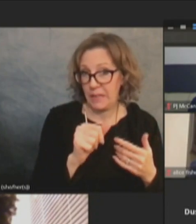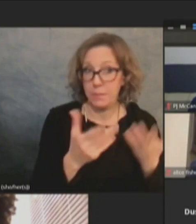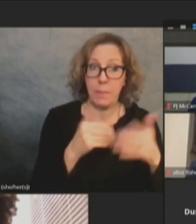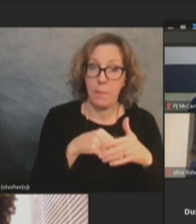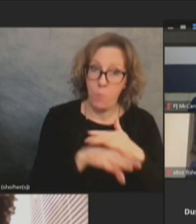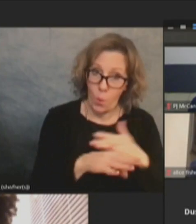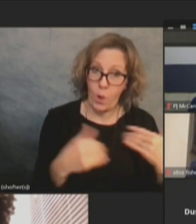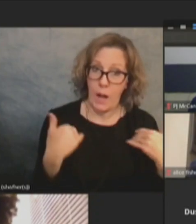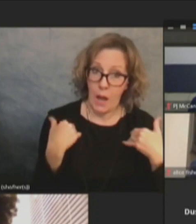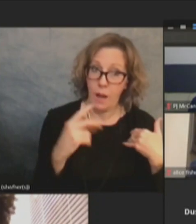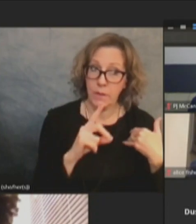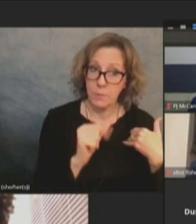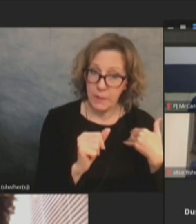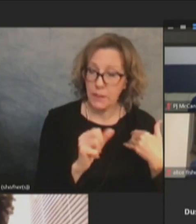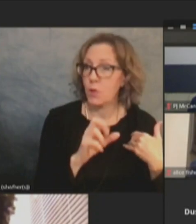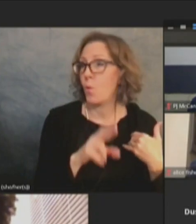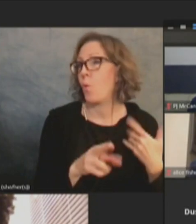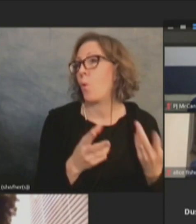with a certain way